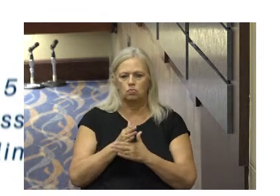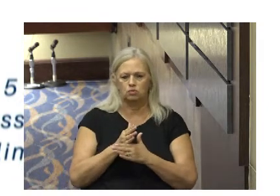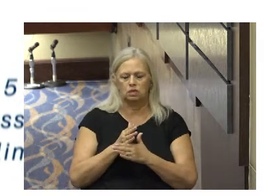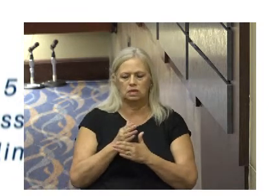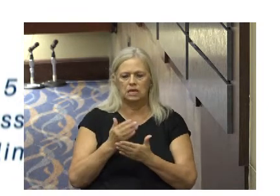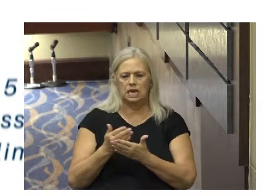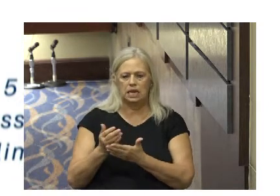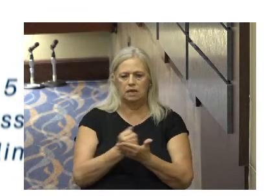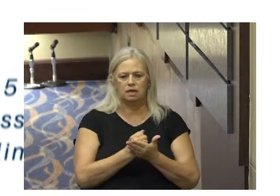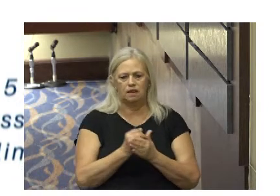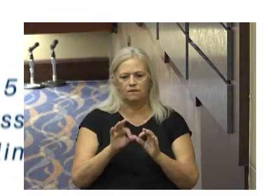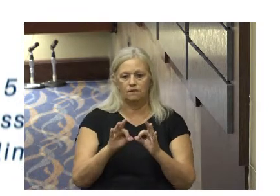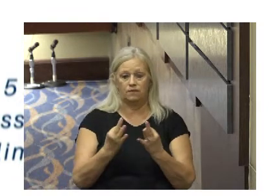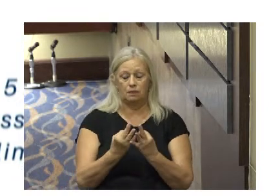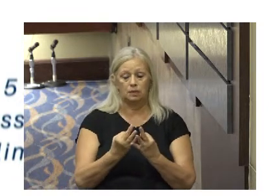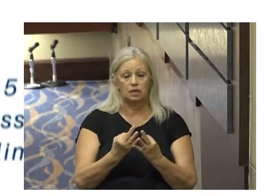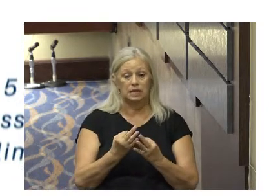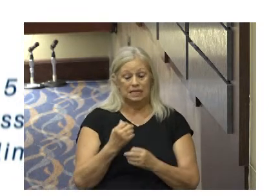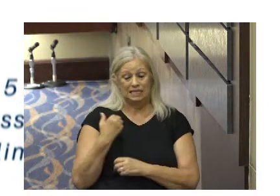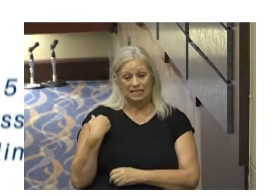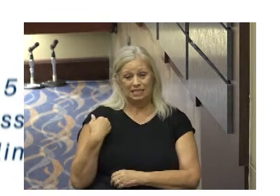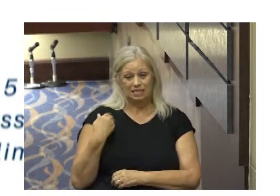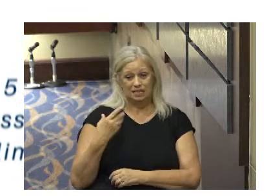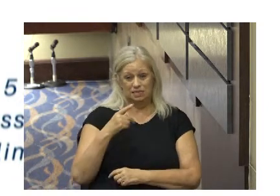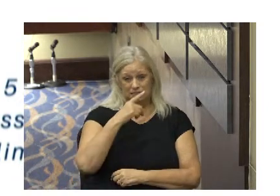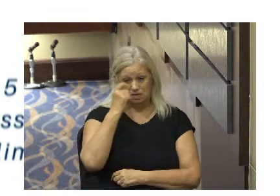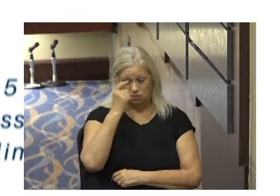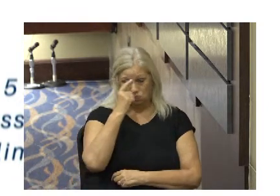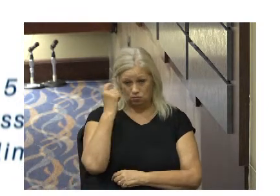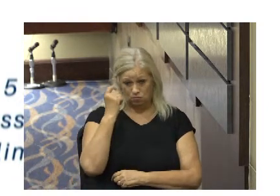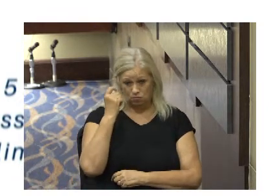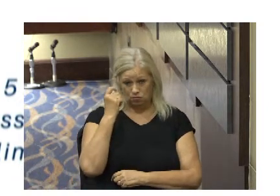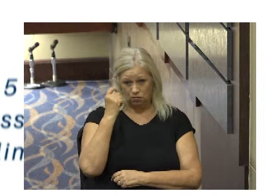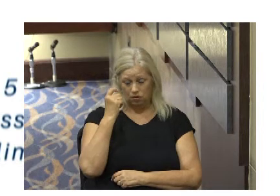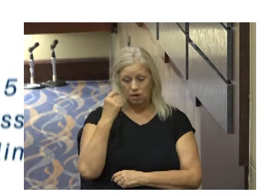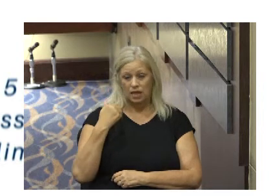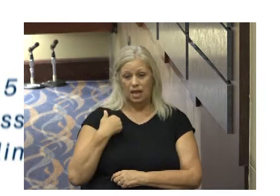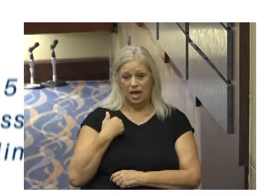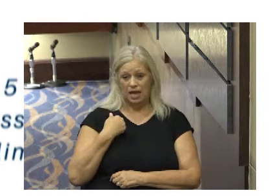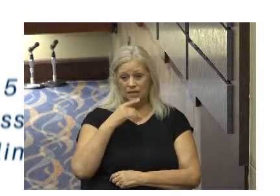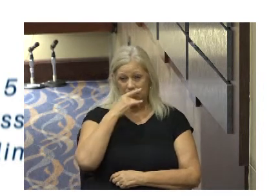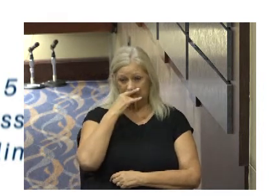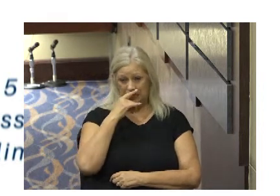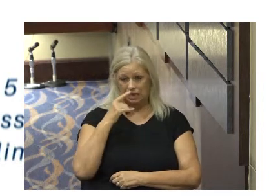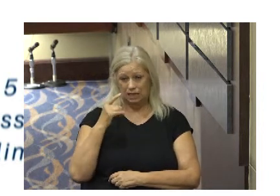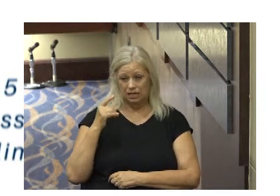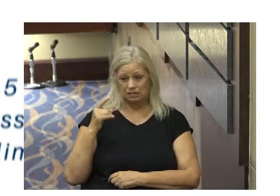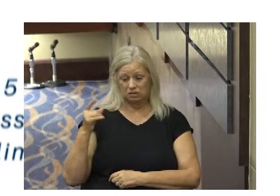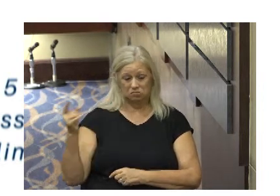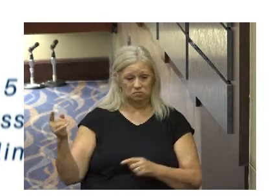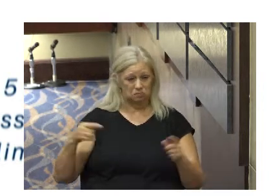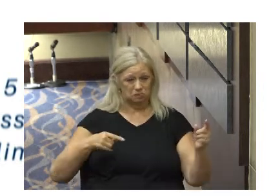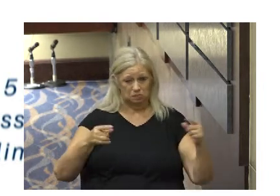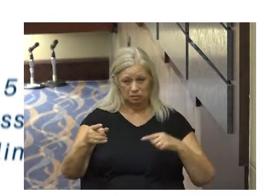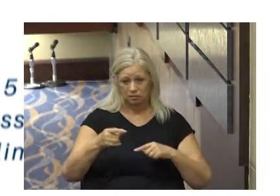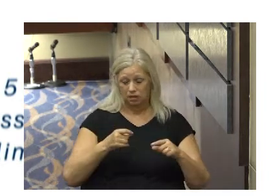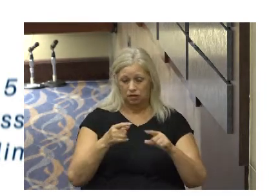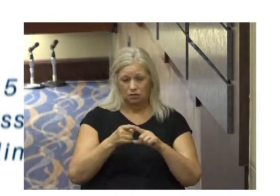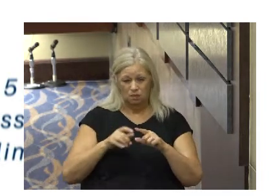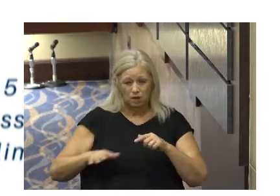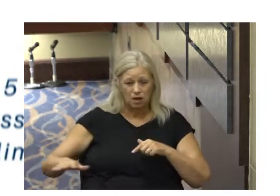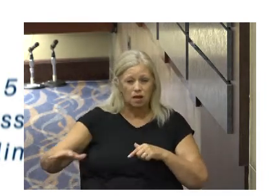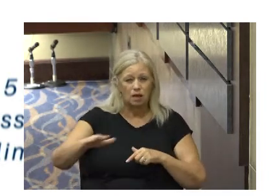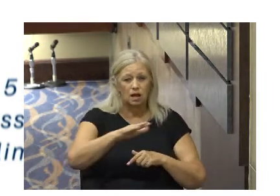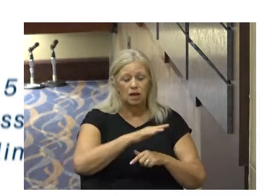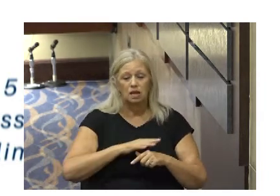One of the projects we did this summer, we had some kids coming in from all across the country through